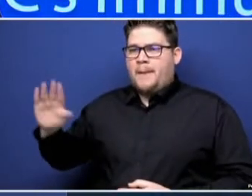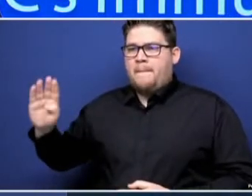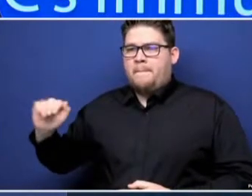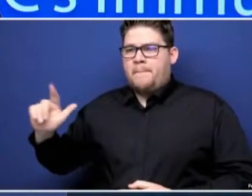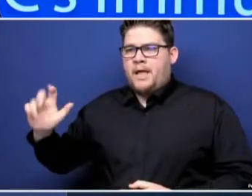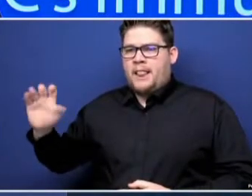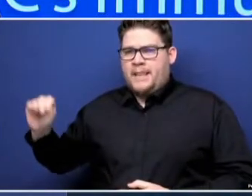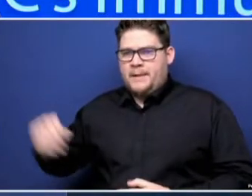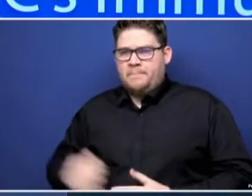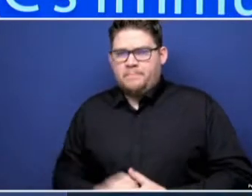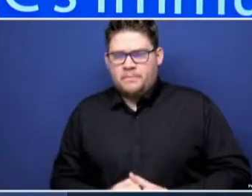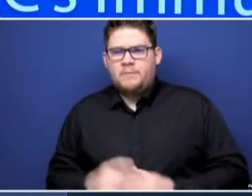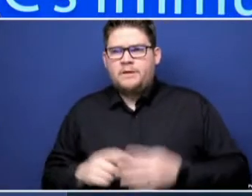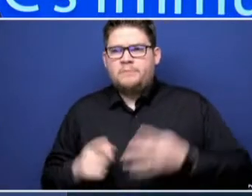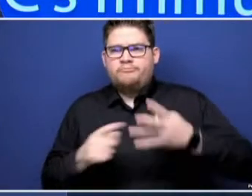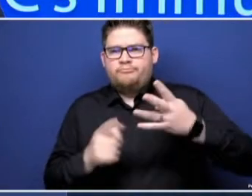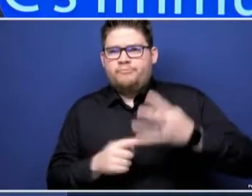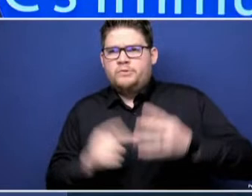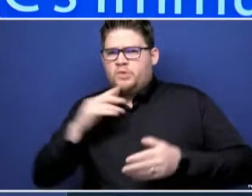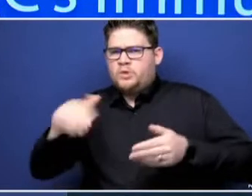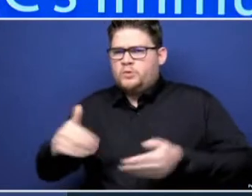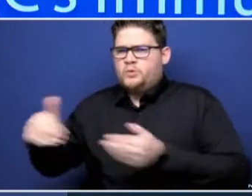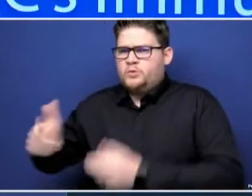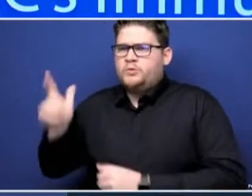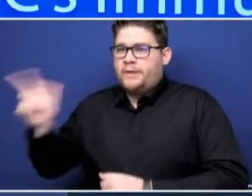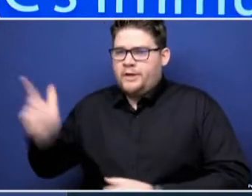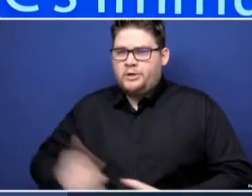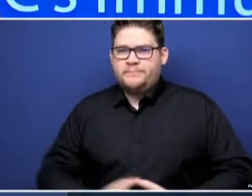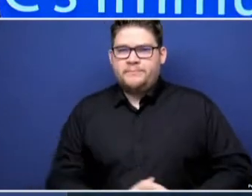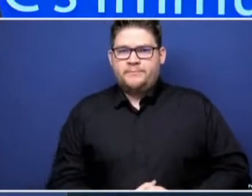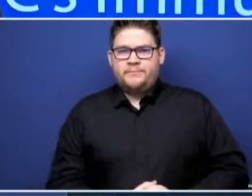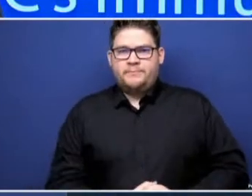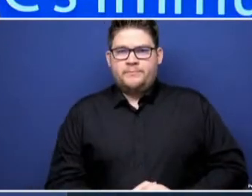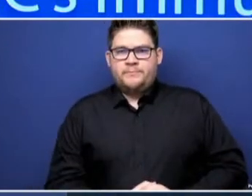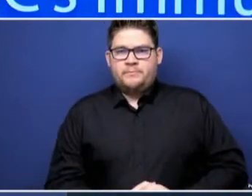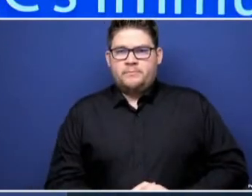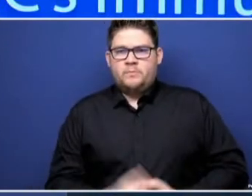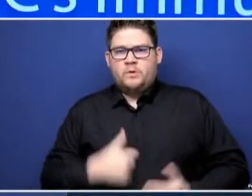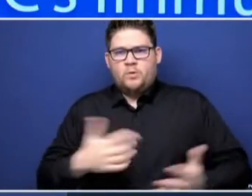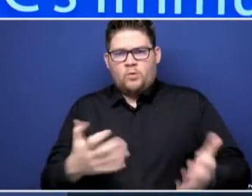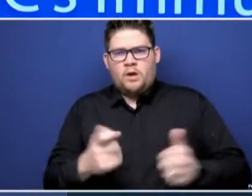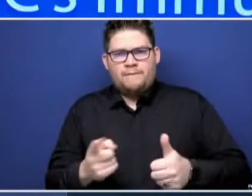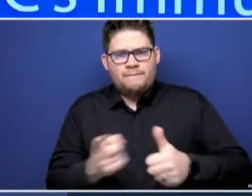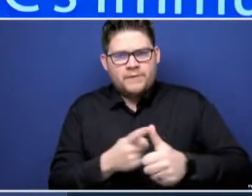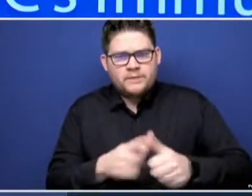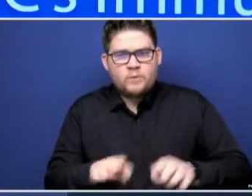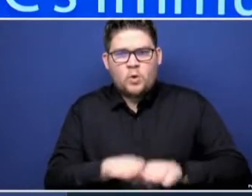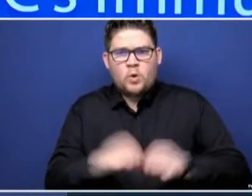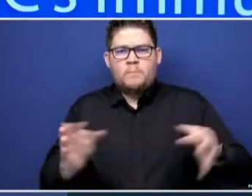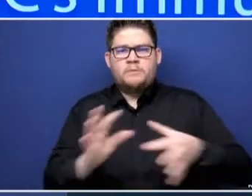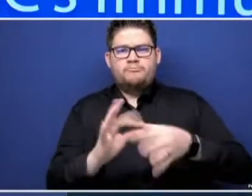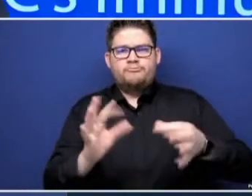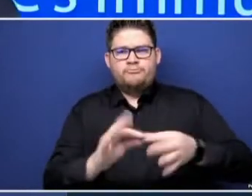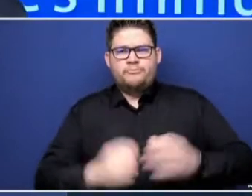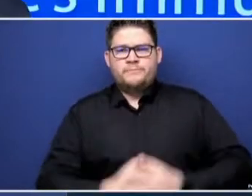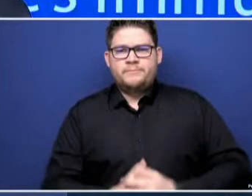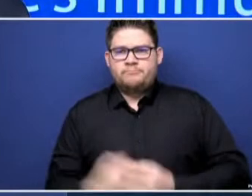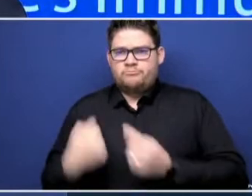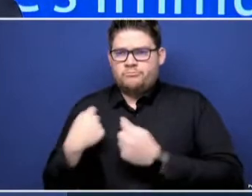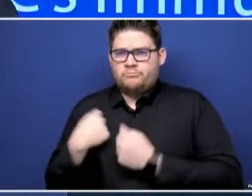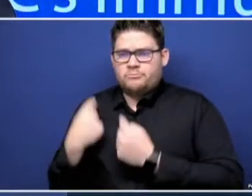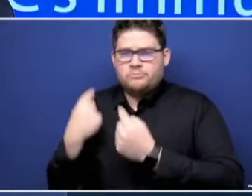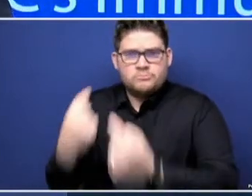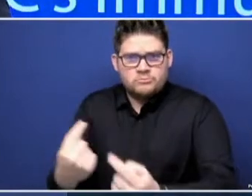we are using to focus on outbreaks, and we're using it to focus on those frontline workers. And I want to just say I'm so proud of the